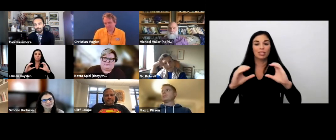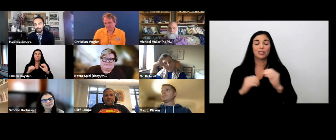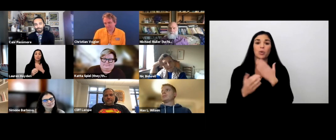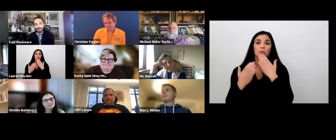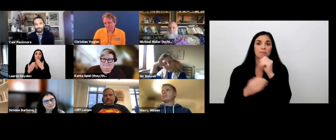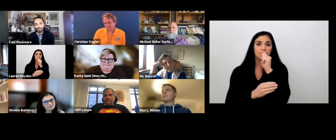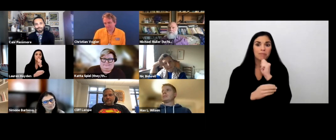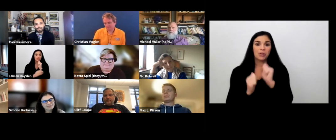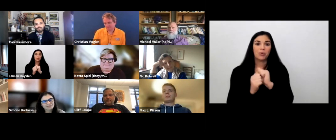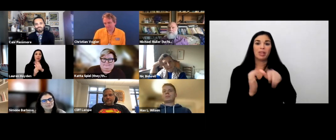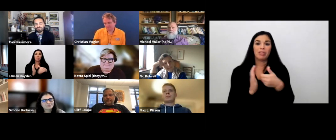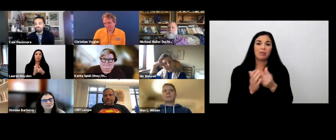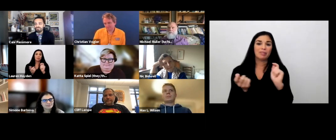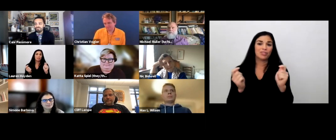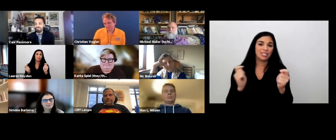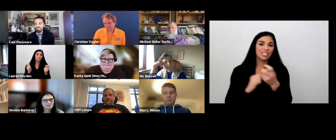that.